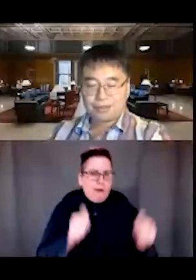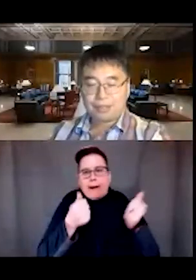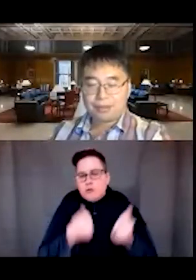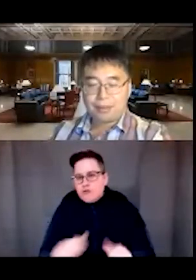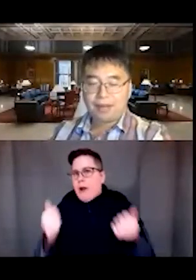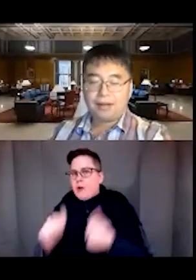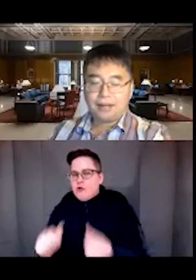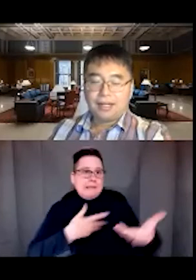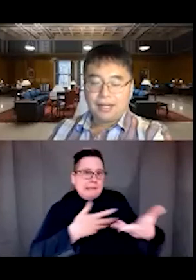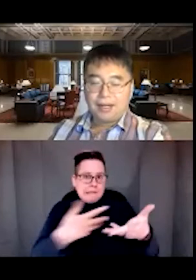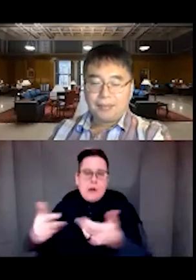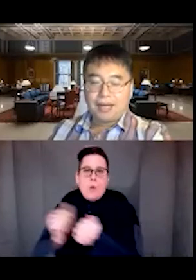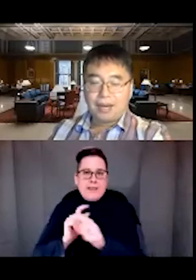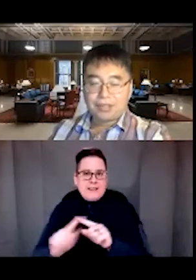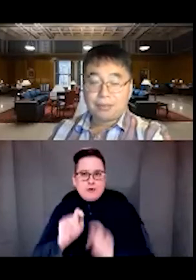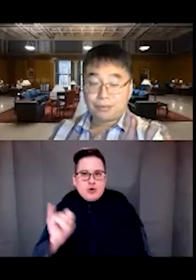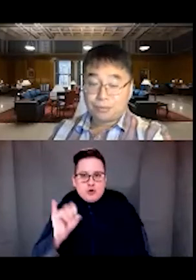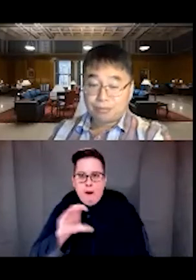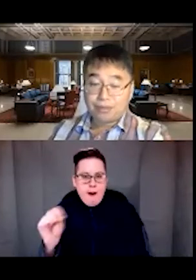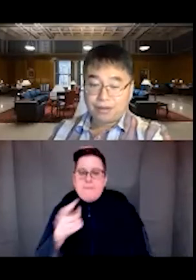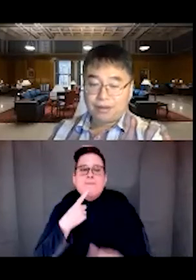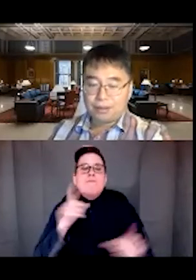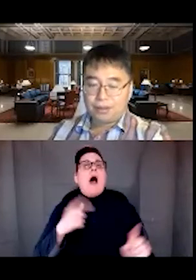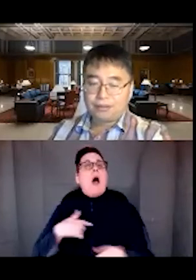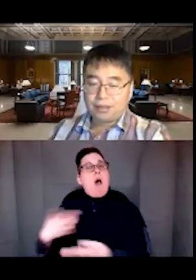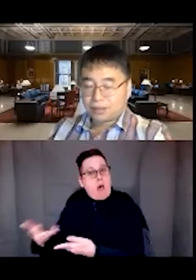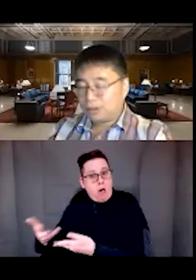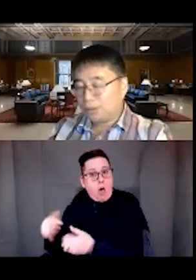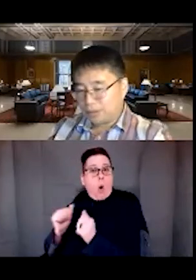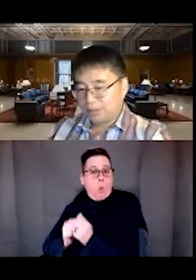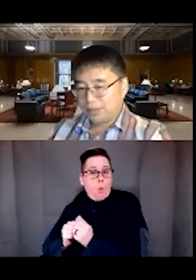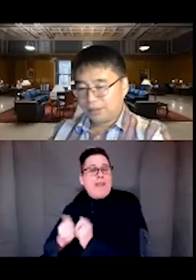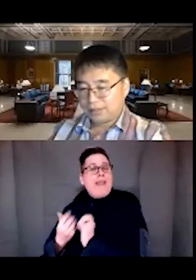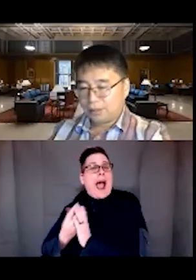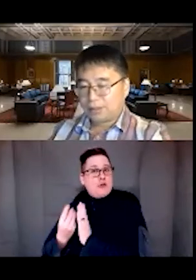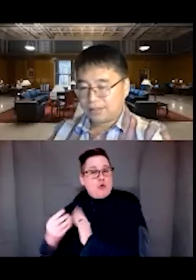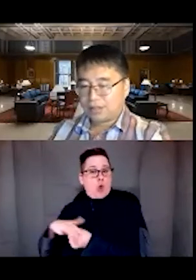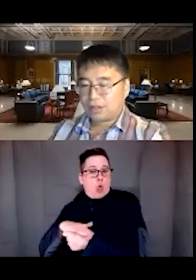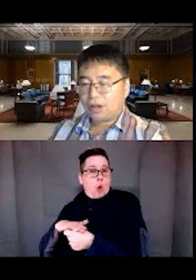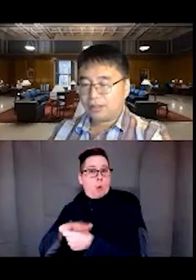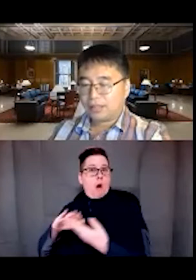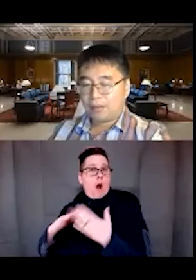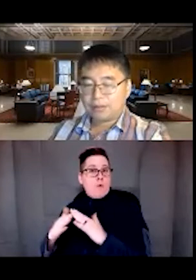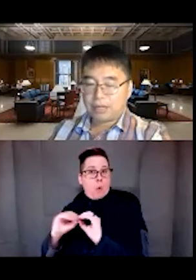work directly with the payer, I was able to work with an external local community organization called the Common Ground